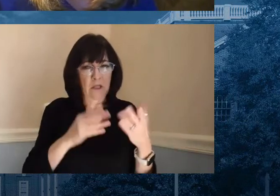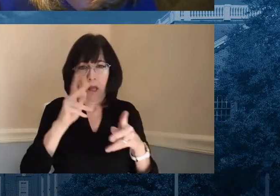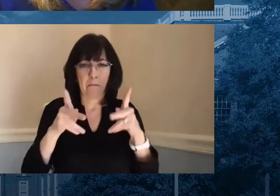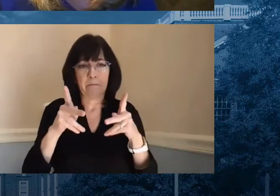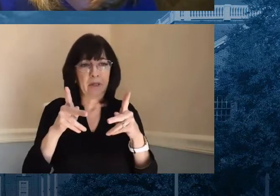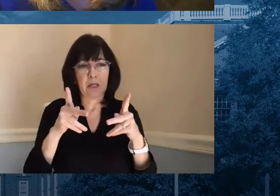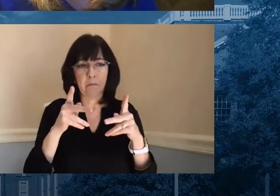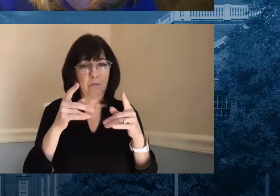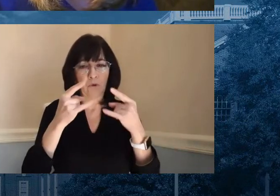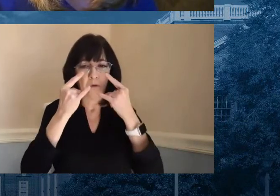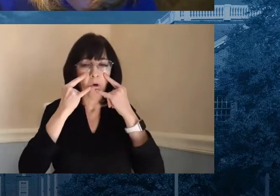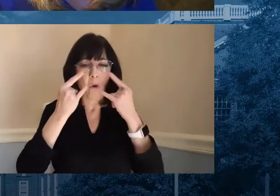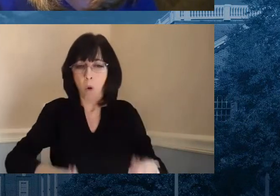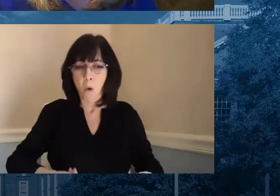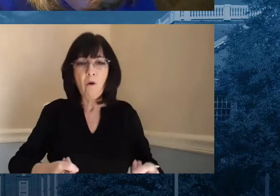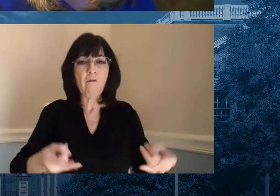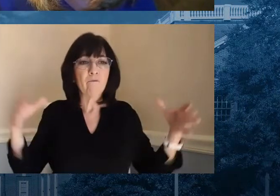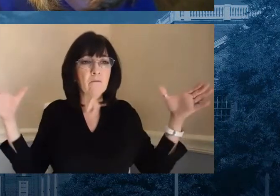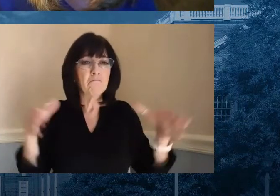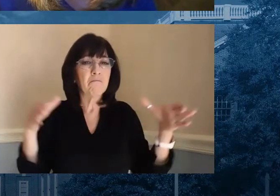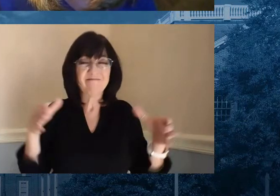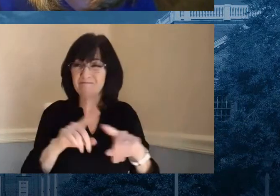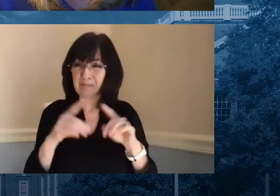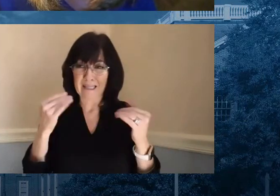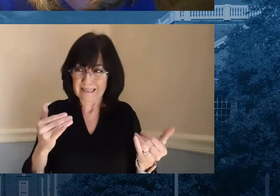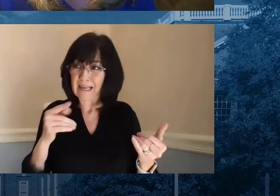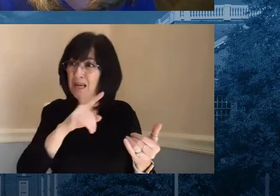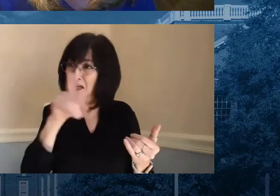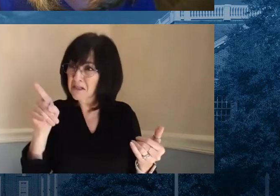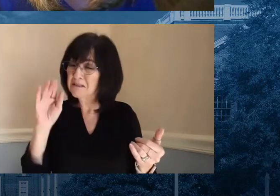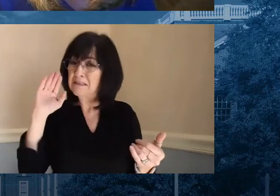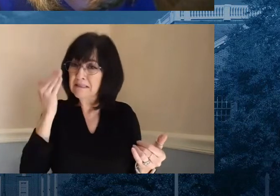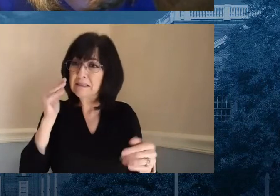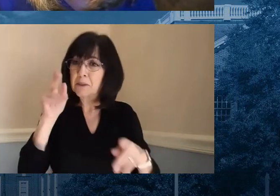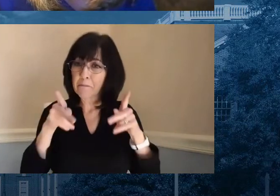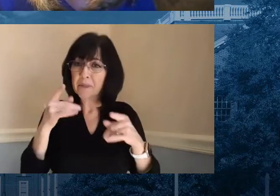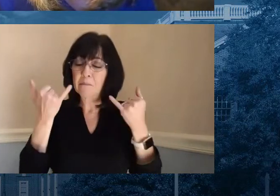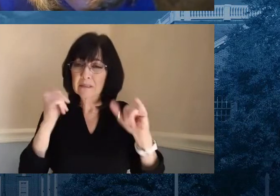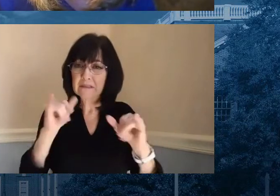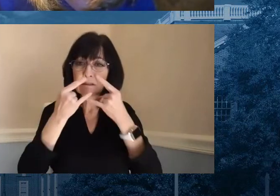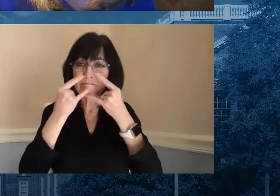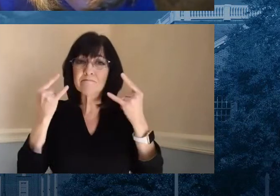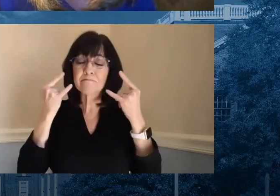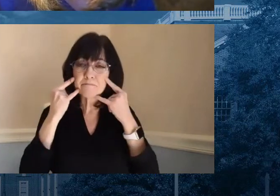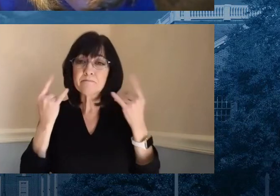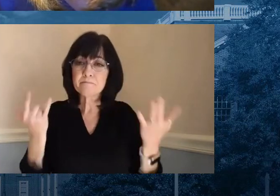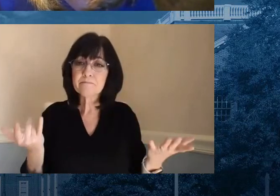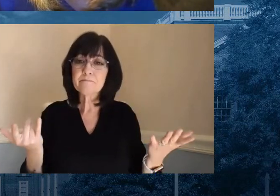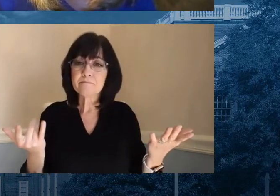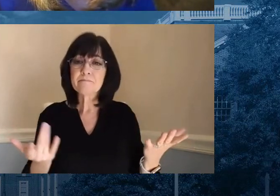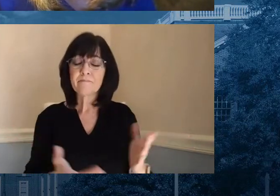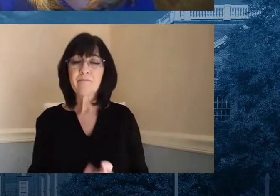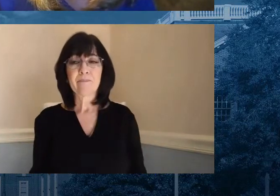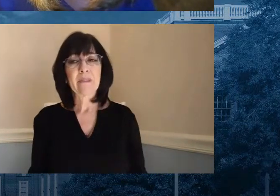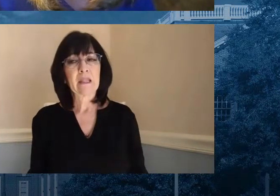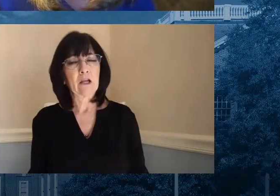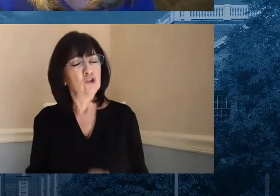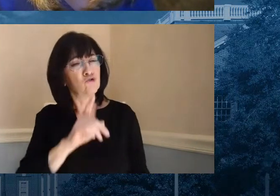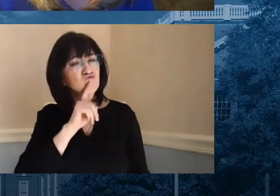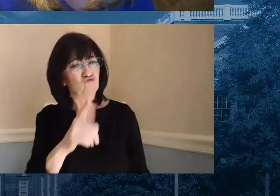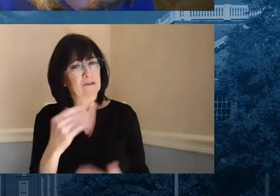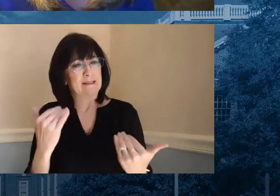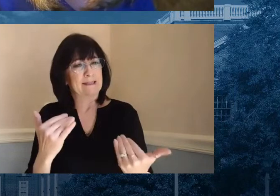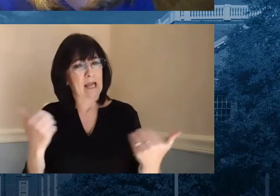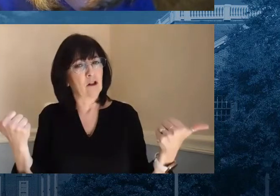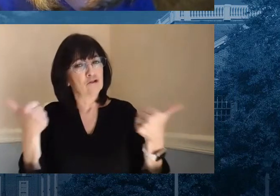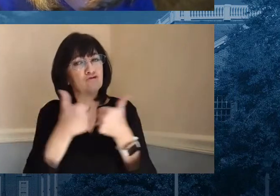now, no, there's not a lot that we're looking at that we think would move the numbers other than, I mean, it's a challenge now to get